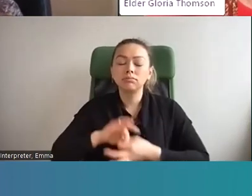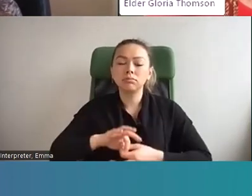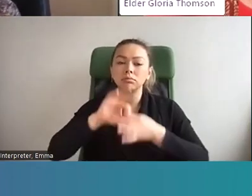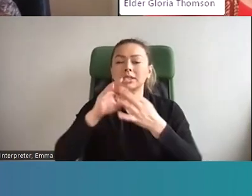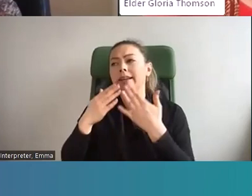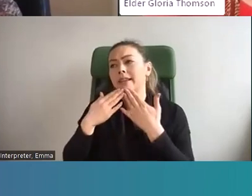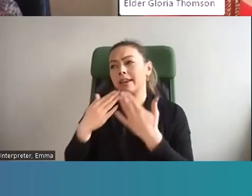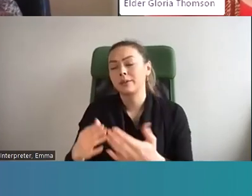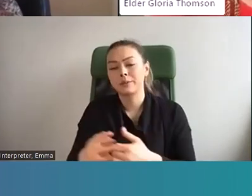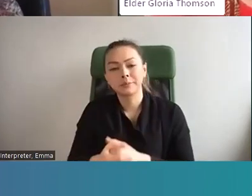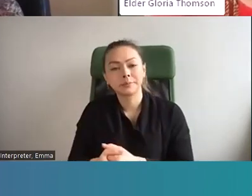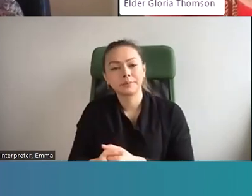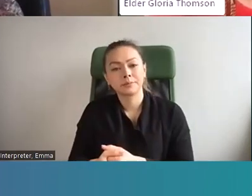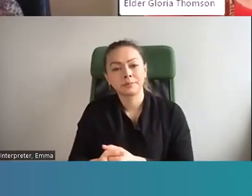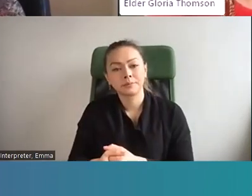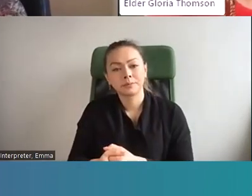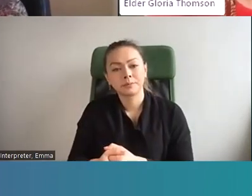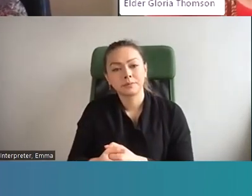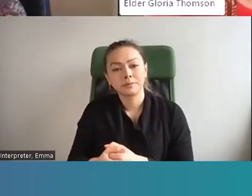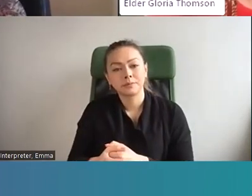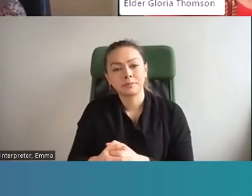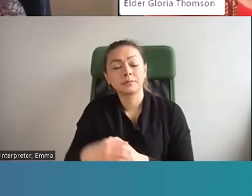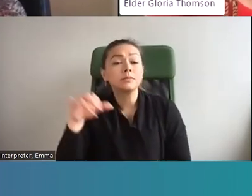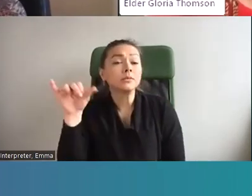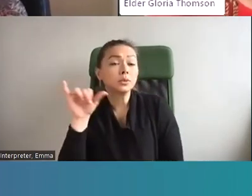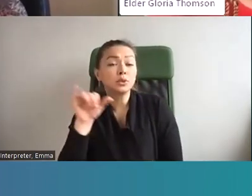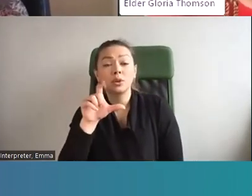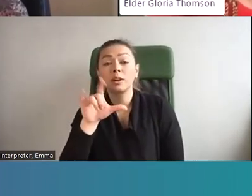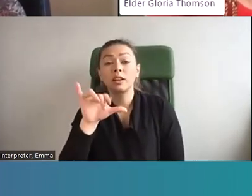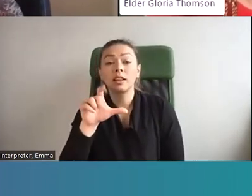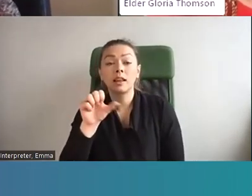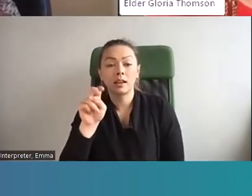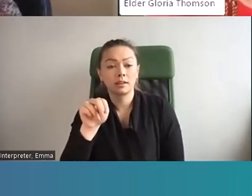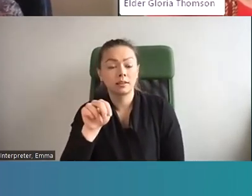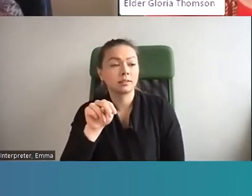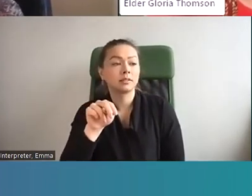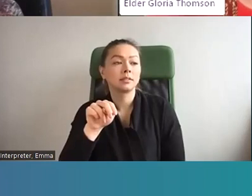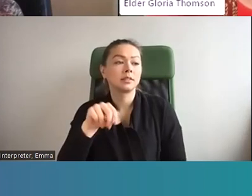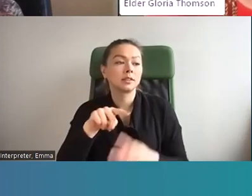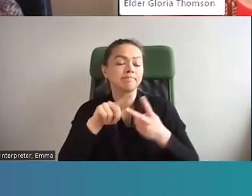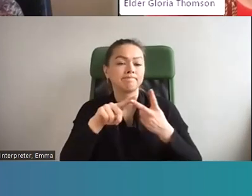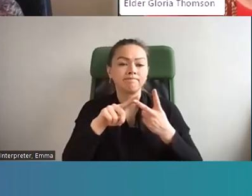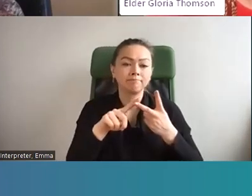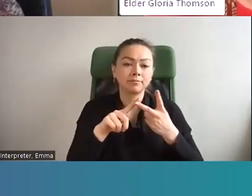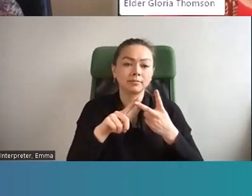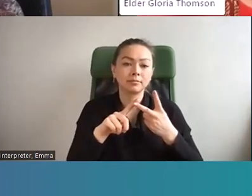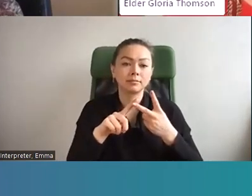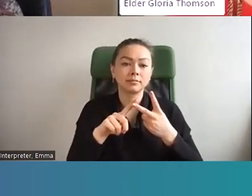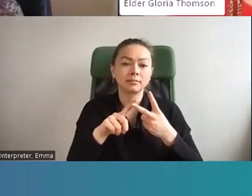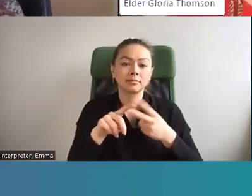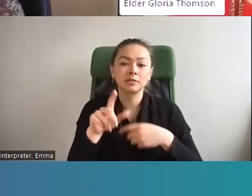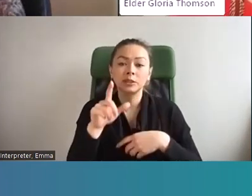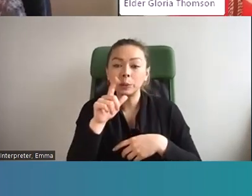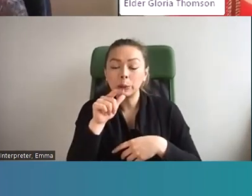you to Lillian and all of the people that are involved